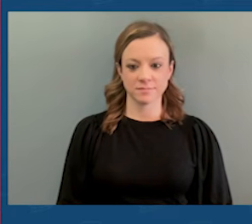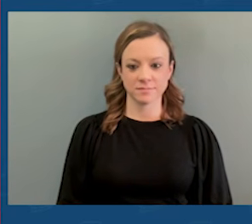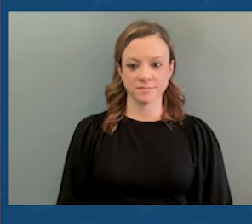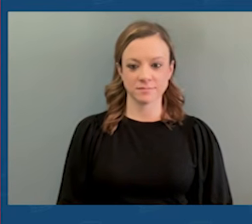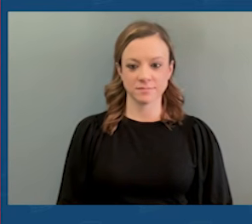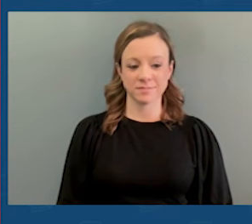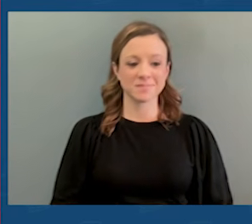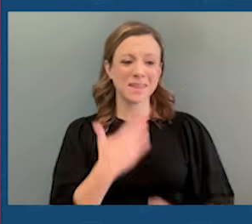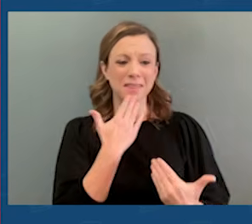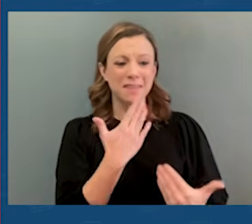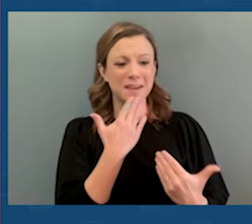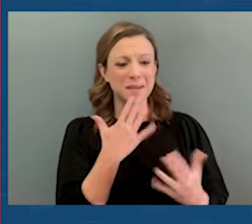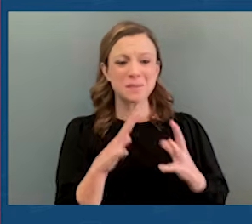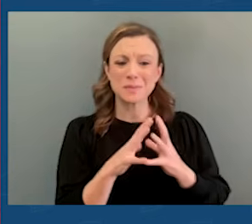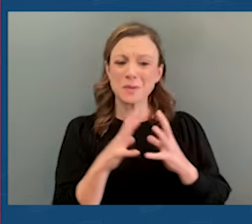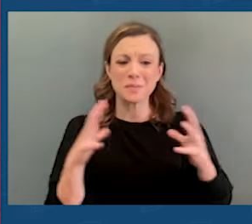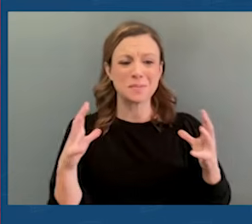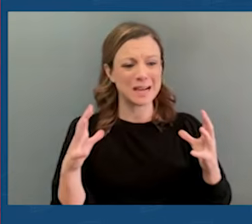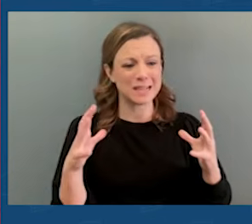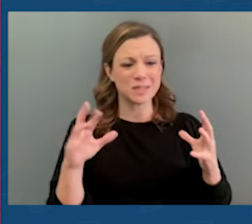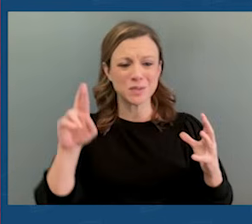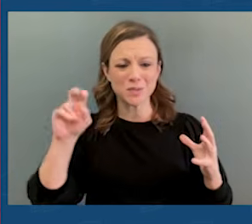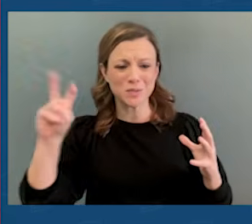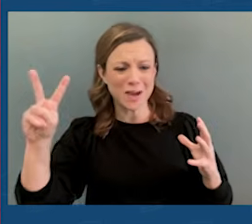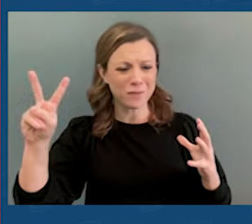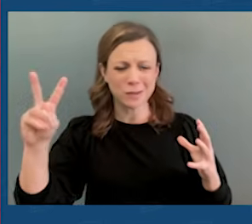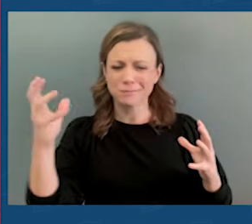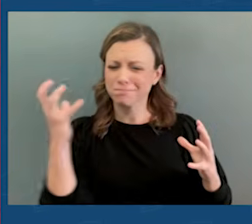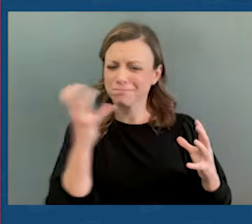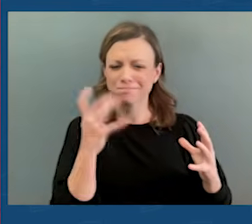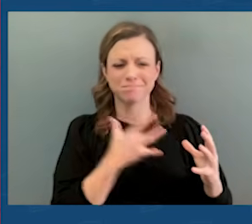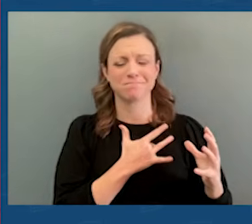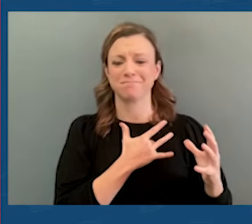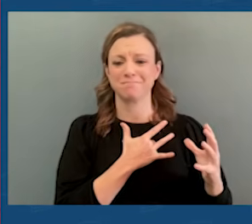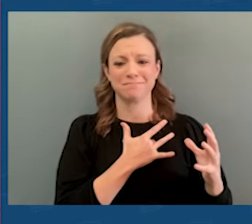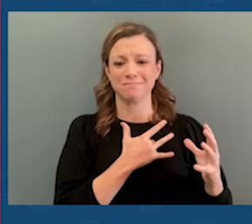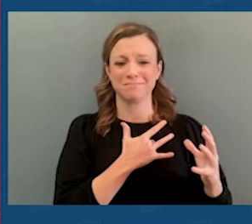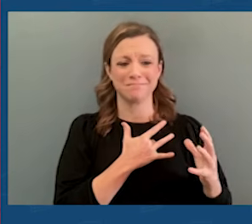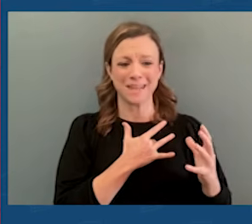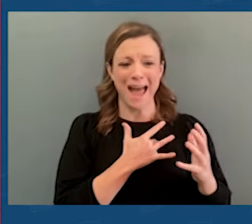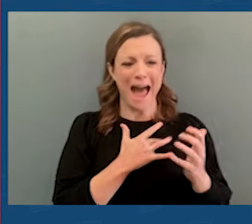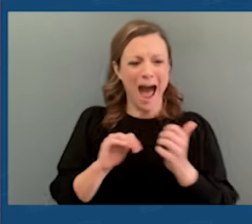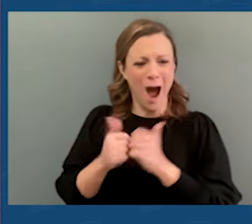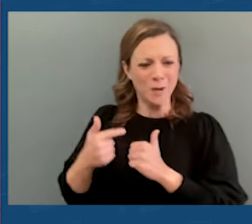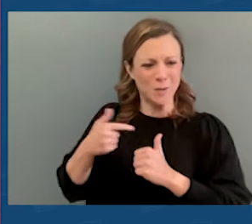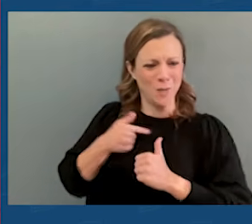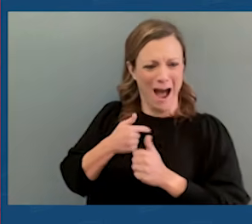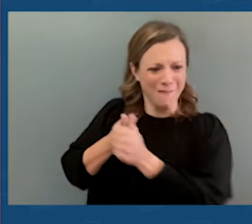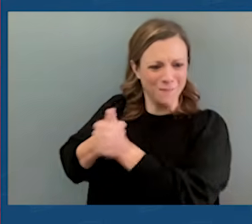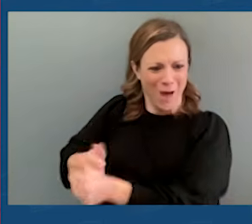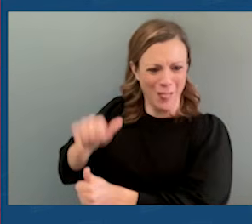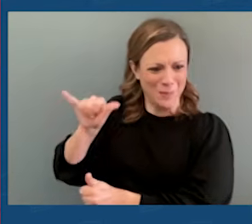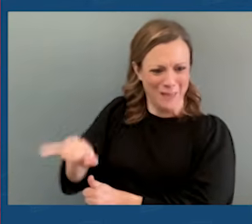Thank you so much, Reverend. It's just, how do you go after Reverend Sharpton?